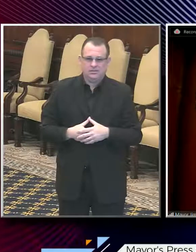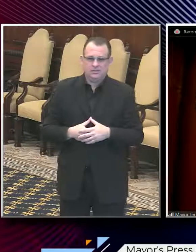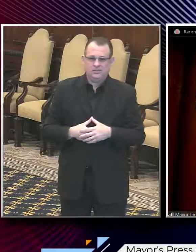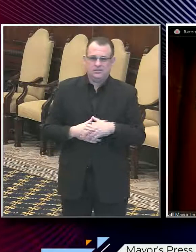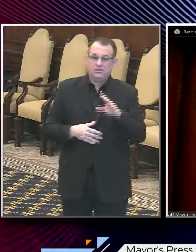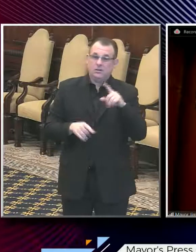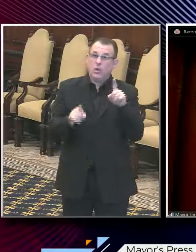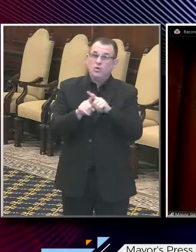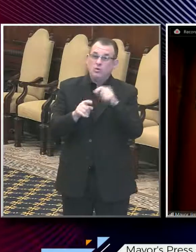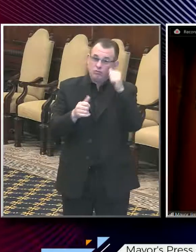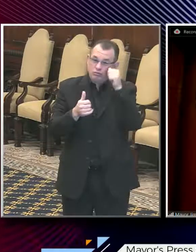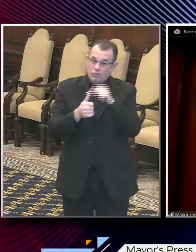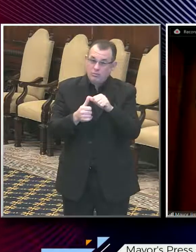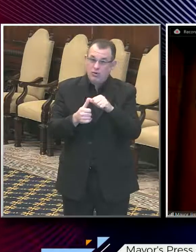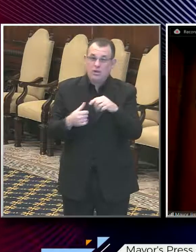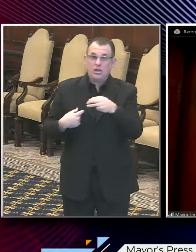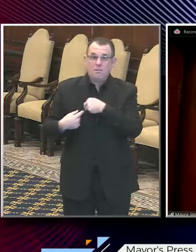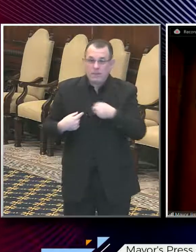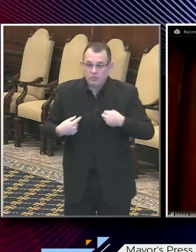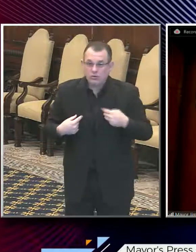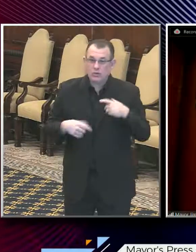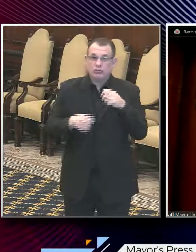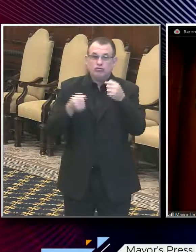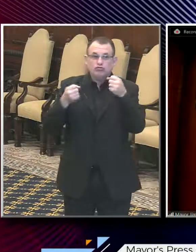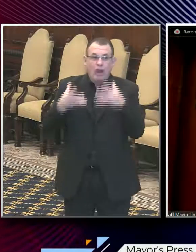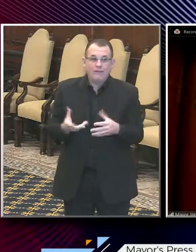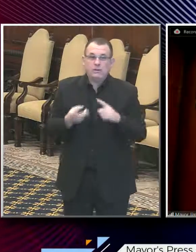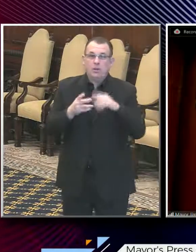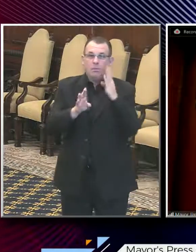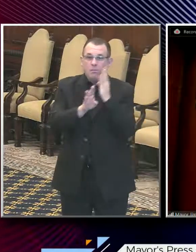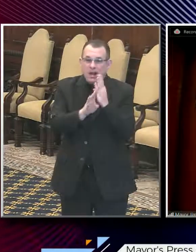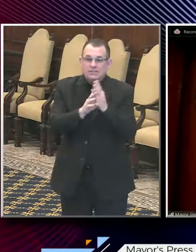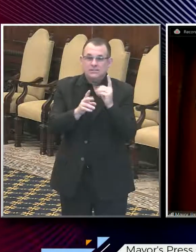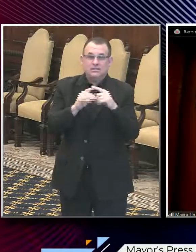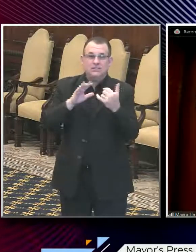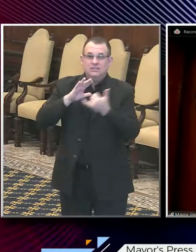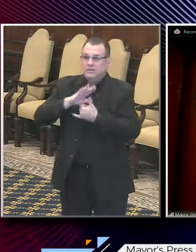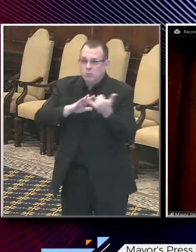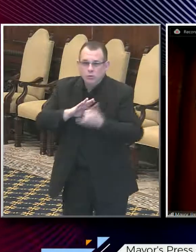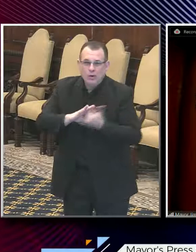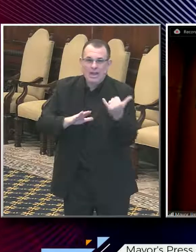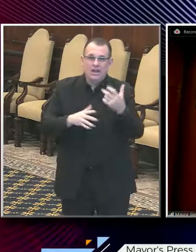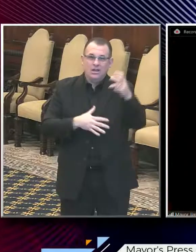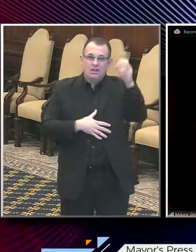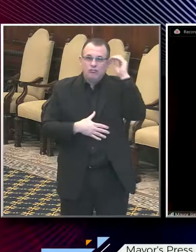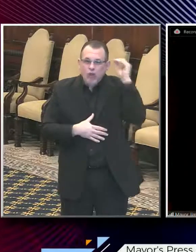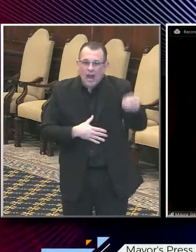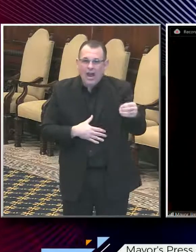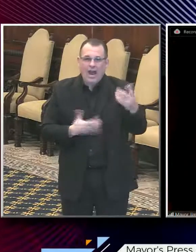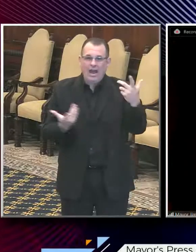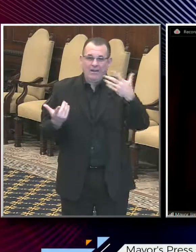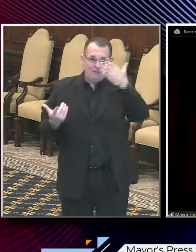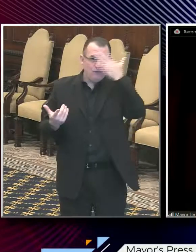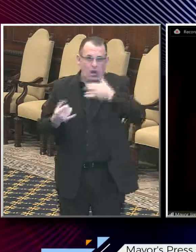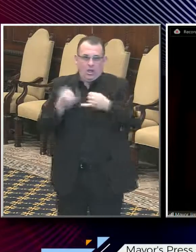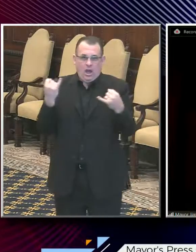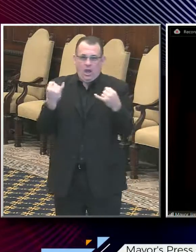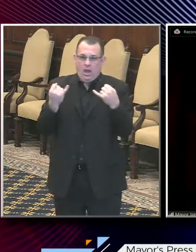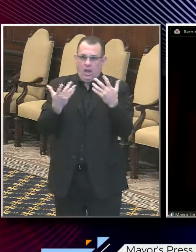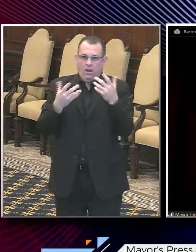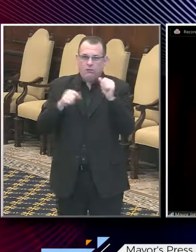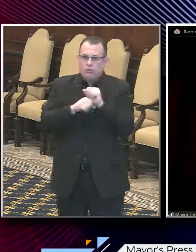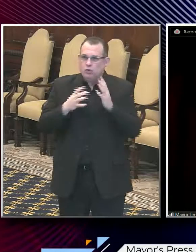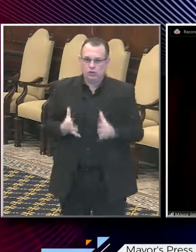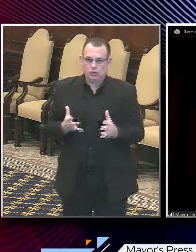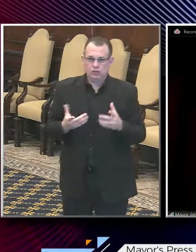also driving the buses and the subway cars and the L cars and the regional rail. I mean, they're as frontline and as on boots on the ground